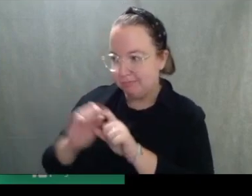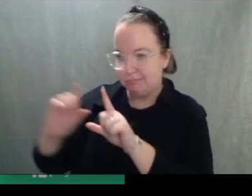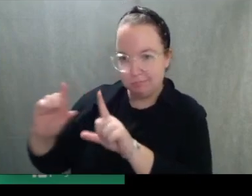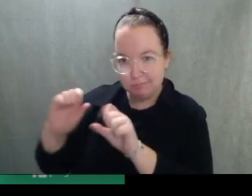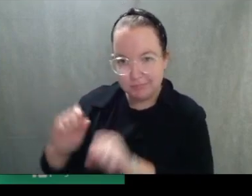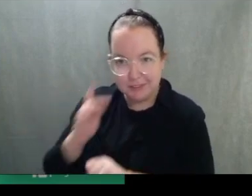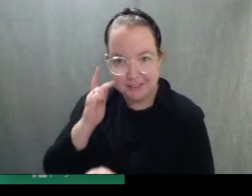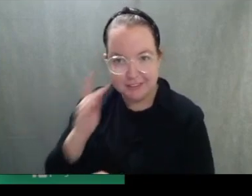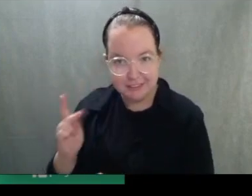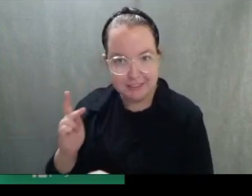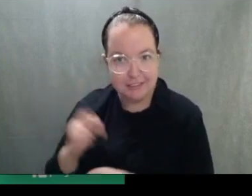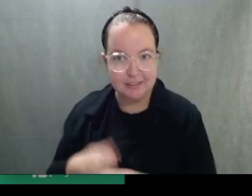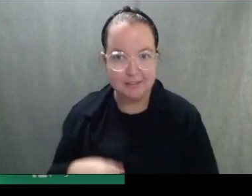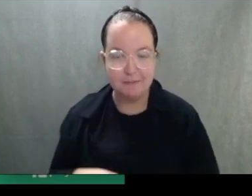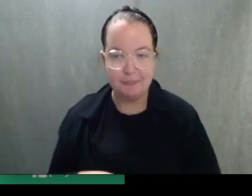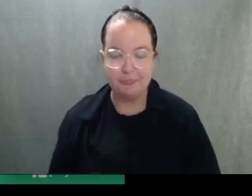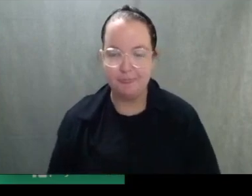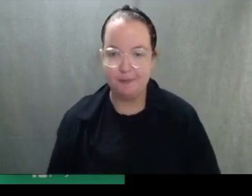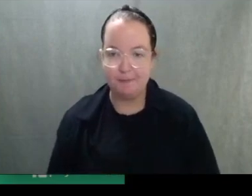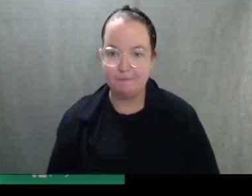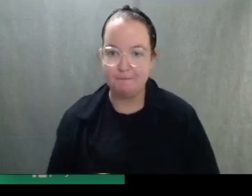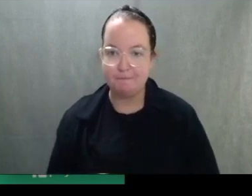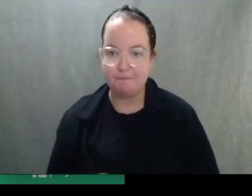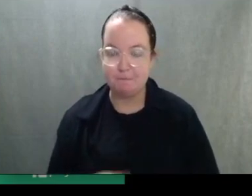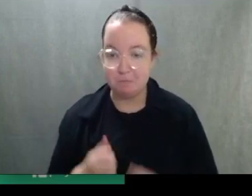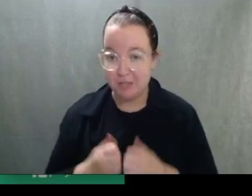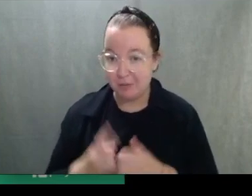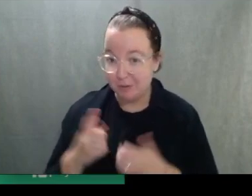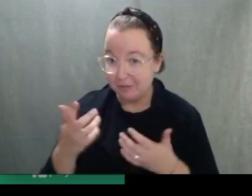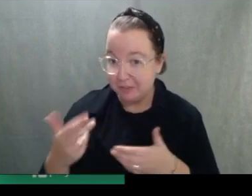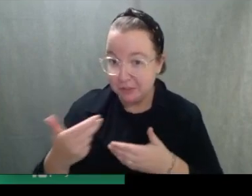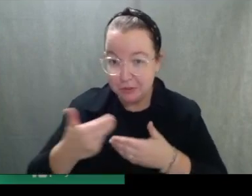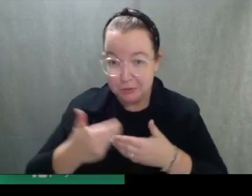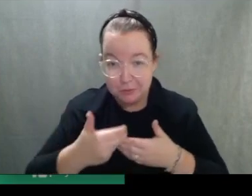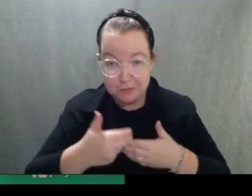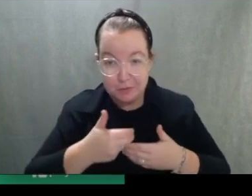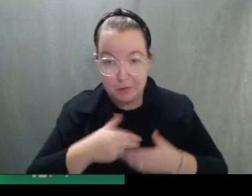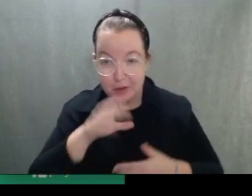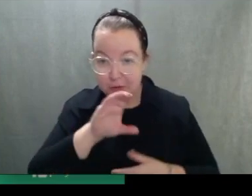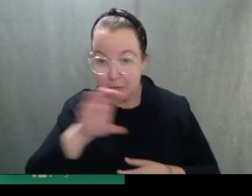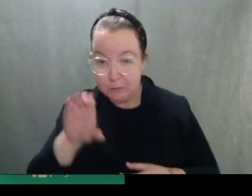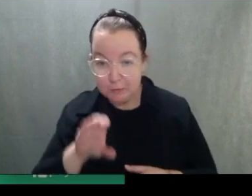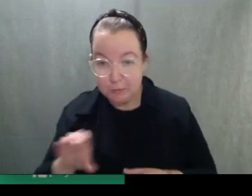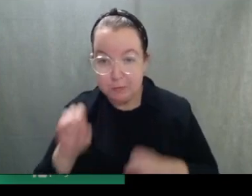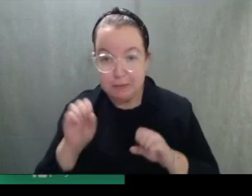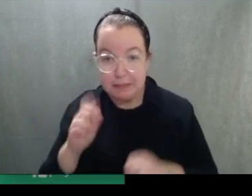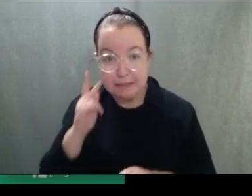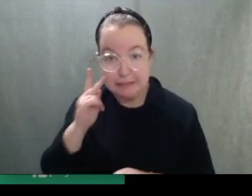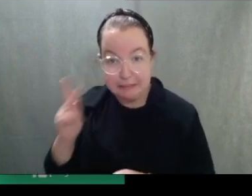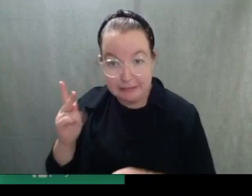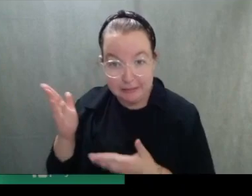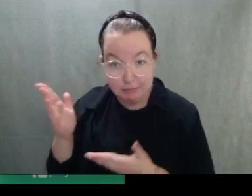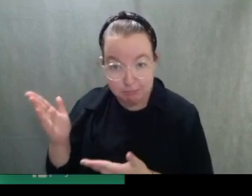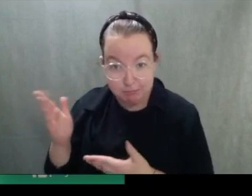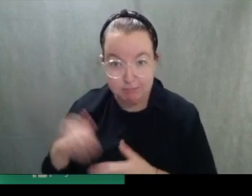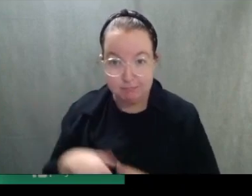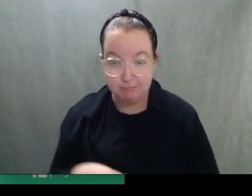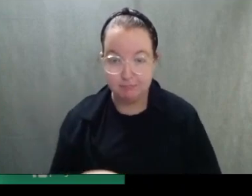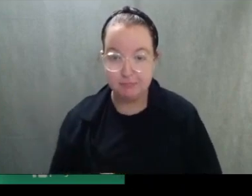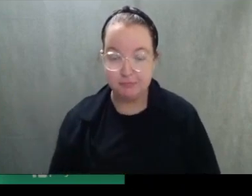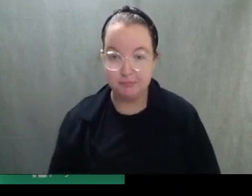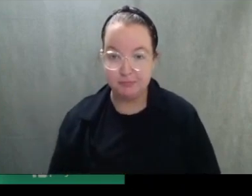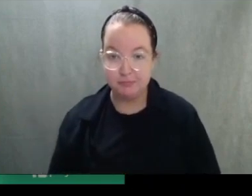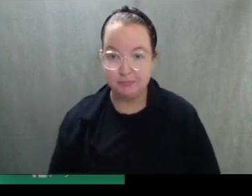self-service training. So make sure you are logged in to the Zoom meeting and are able to see my screen. Also, if you could try to keep